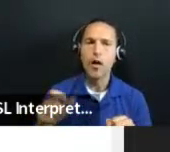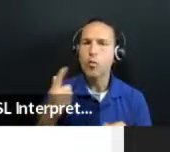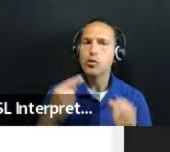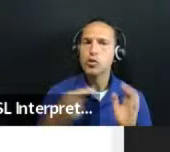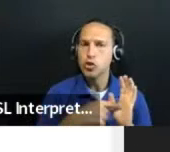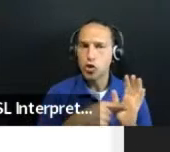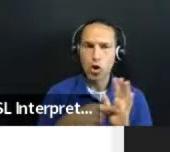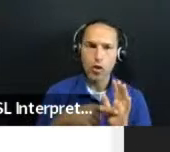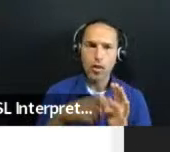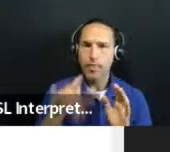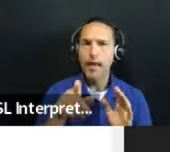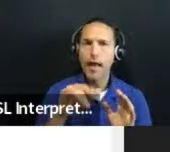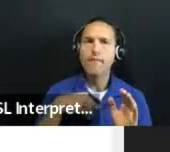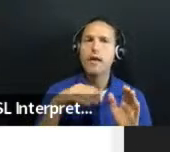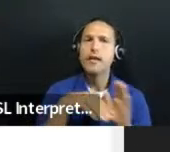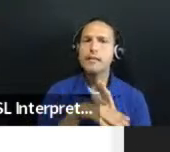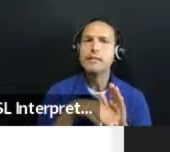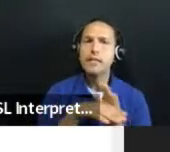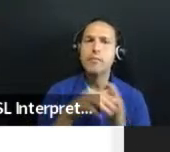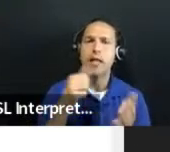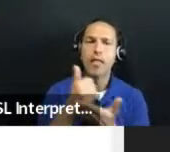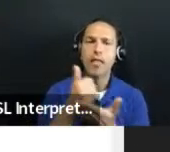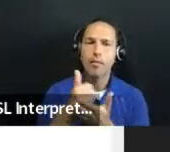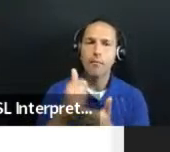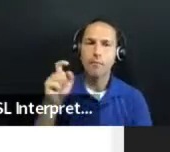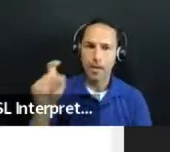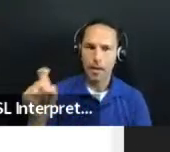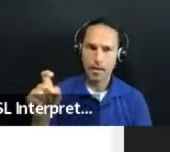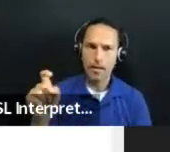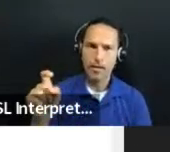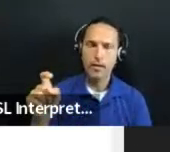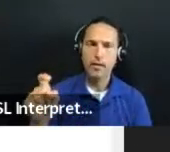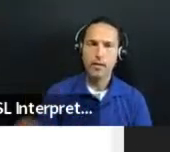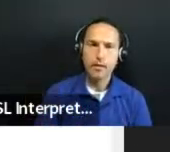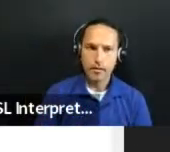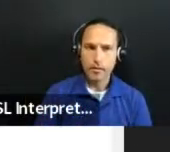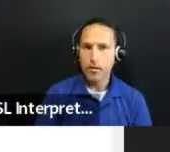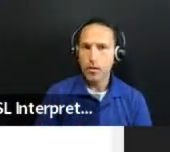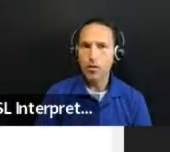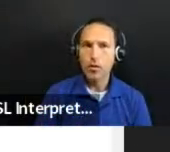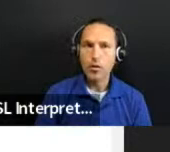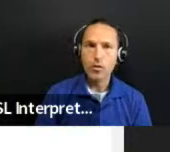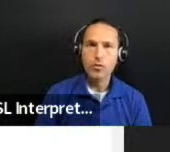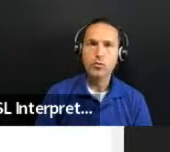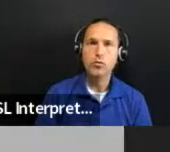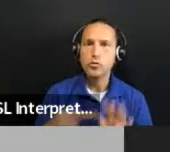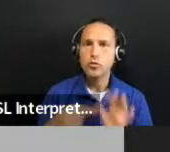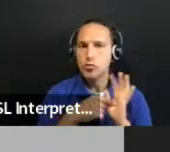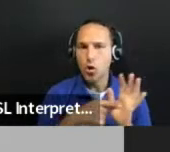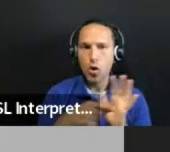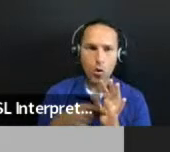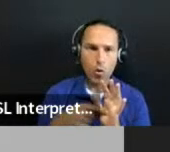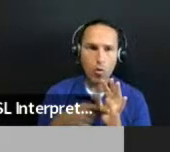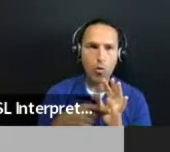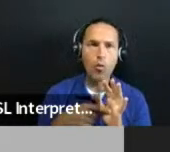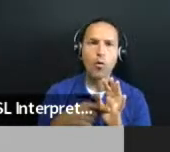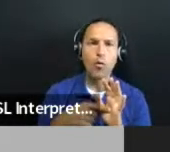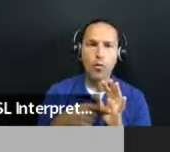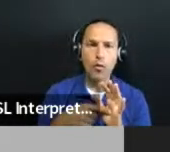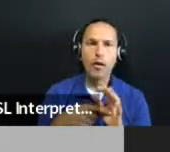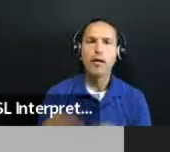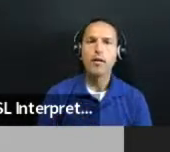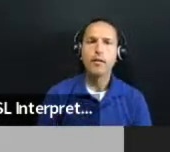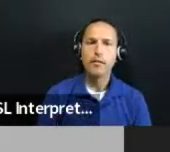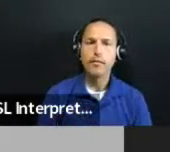show this. There's an accessibility help button. List of 3 items. Pops Accessibility out a help button. modal. Enter.